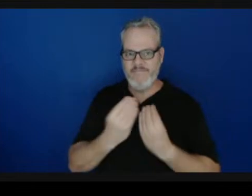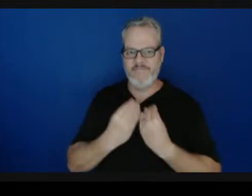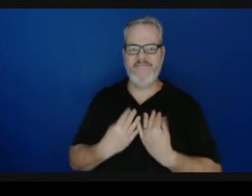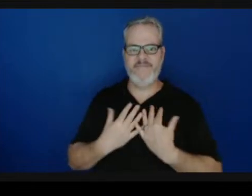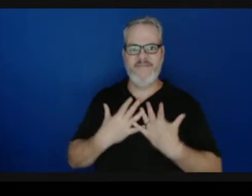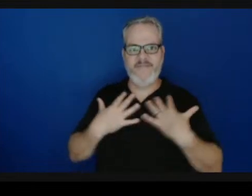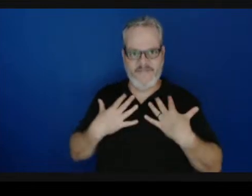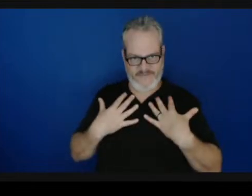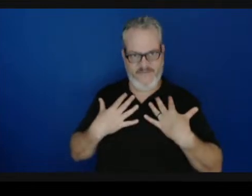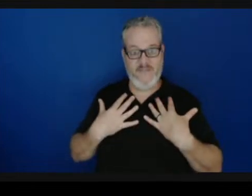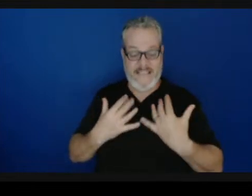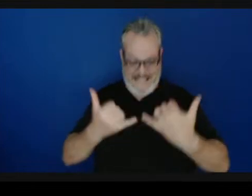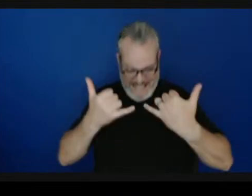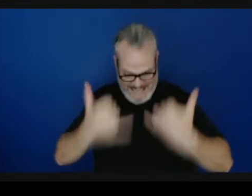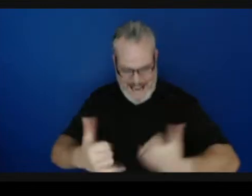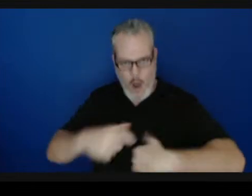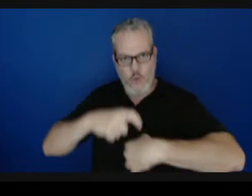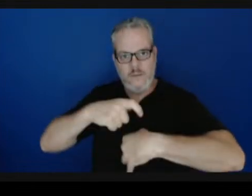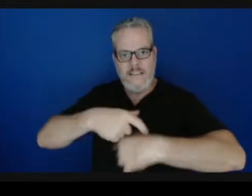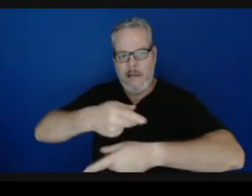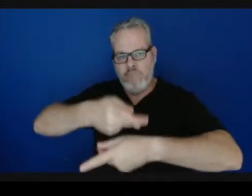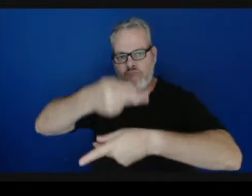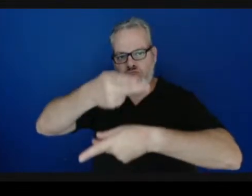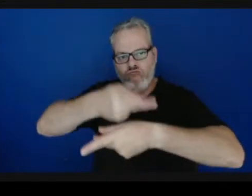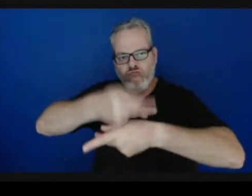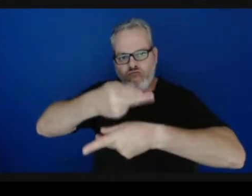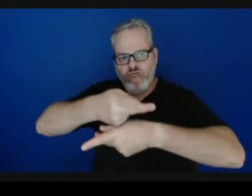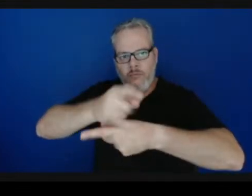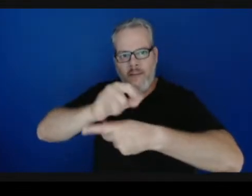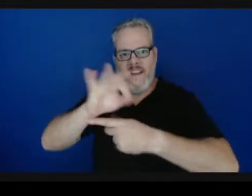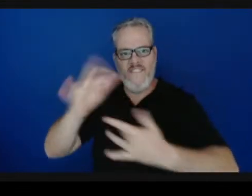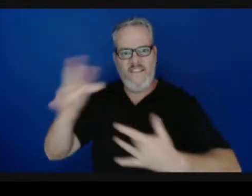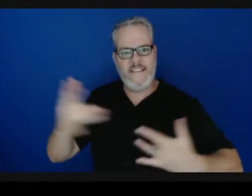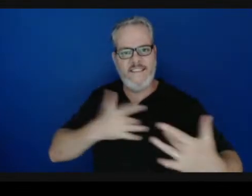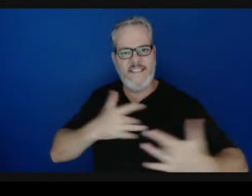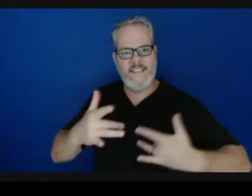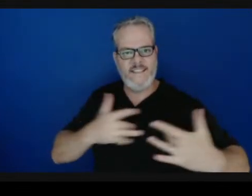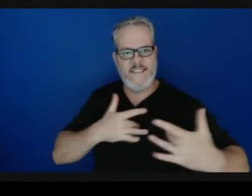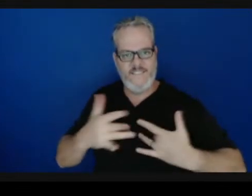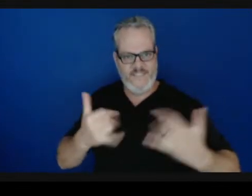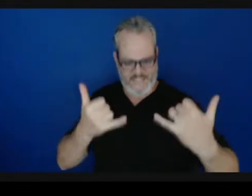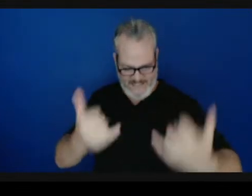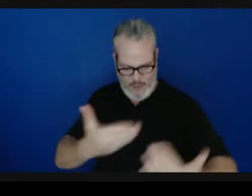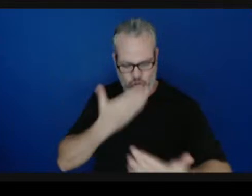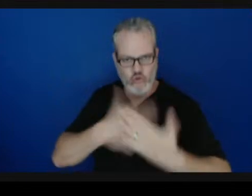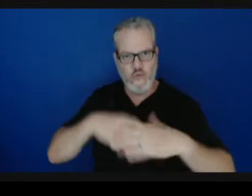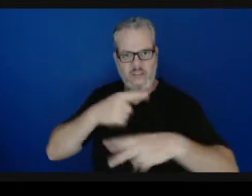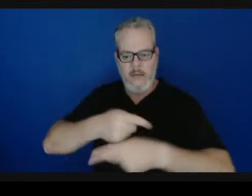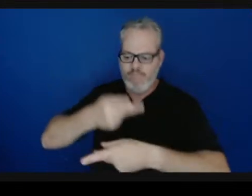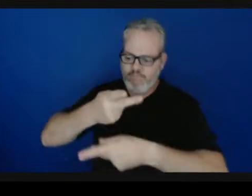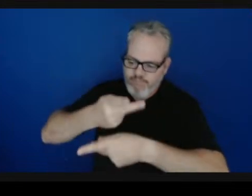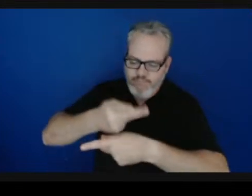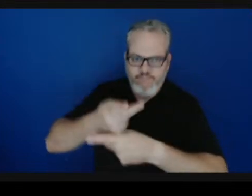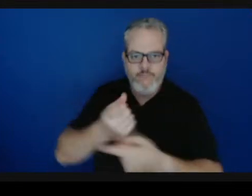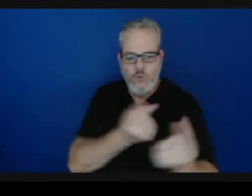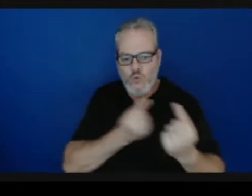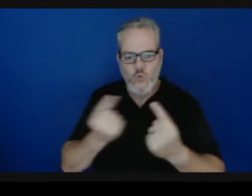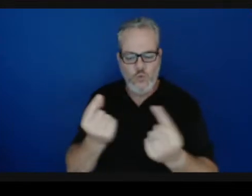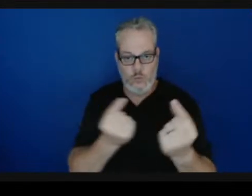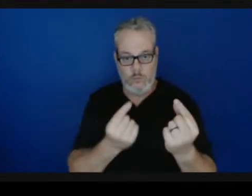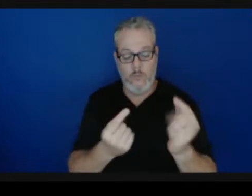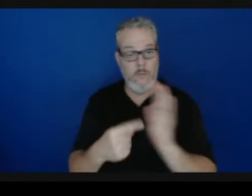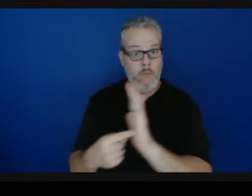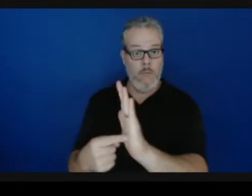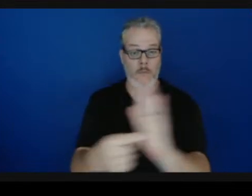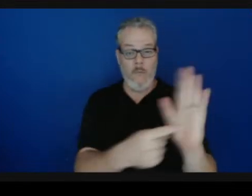everyone who is sensitive should take extra precautions to this gas. And to show what we mean here, let's pull